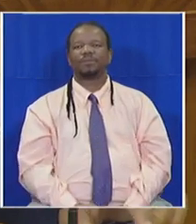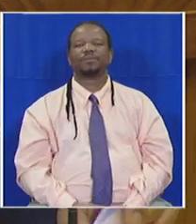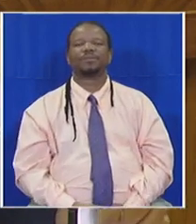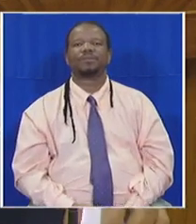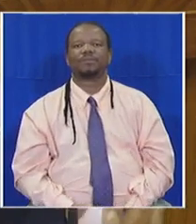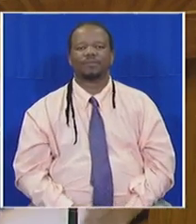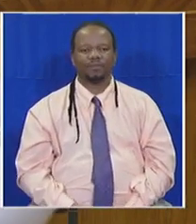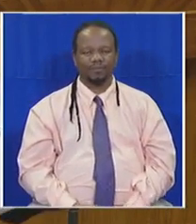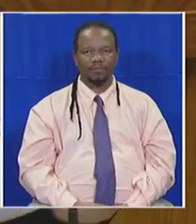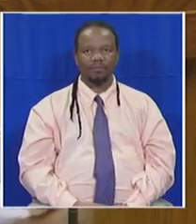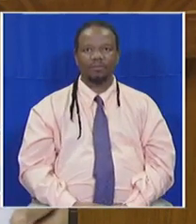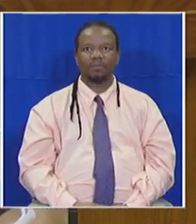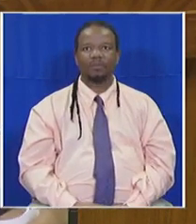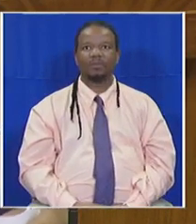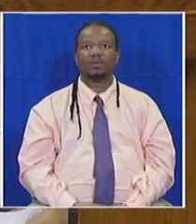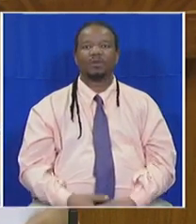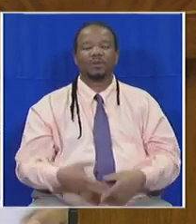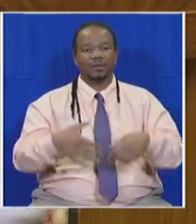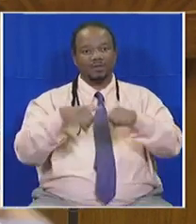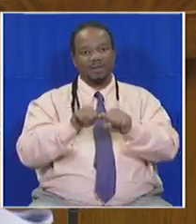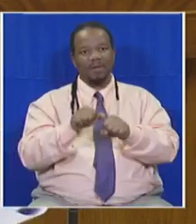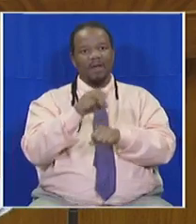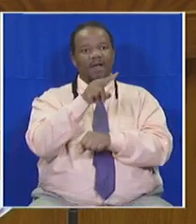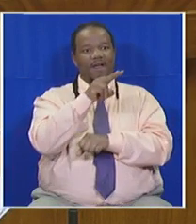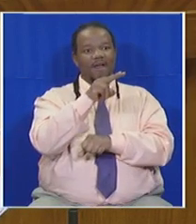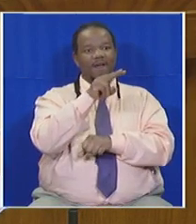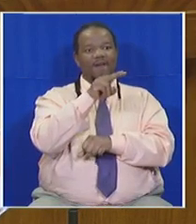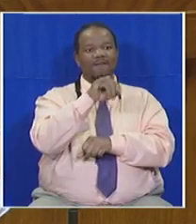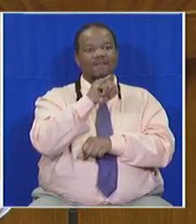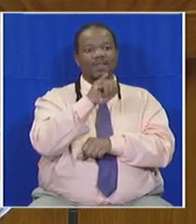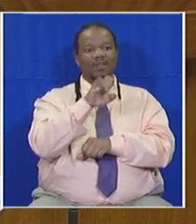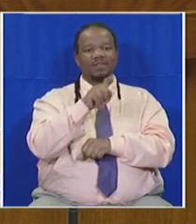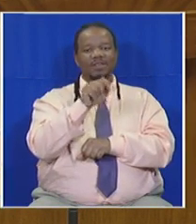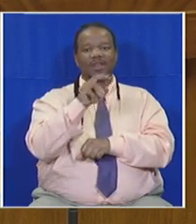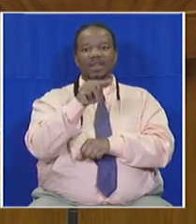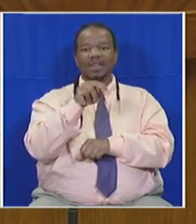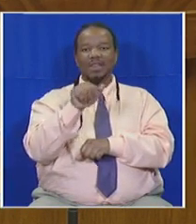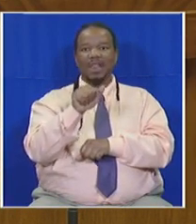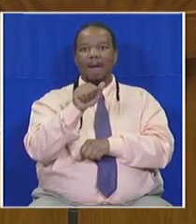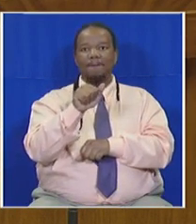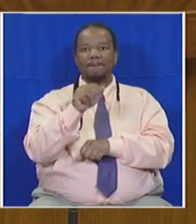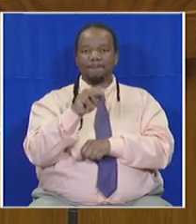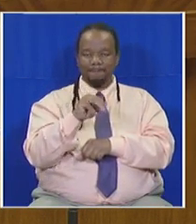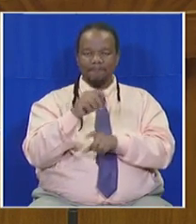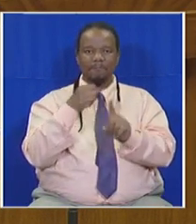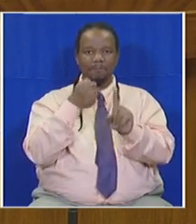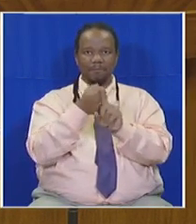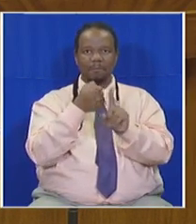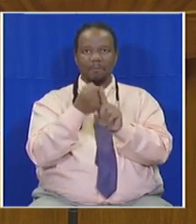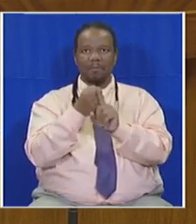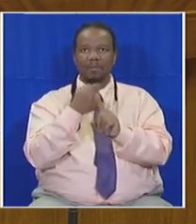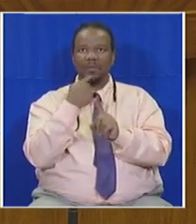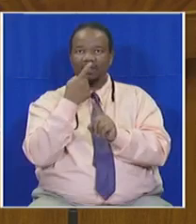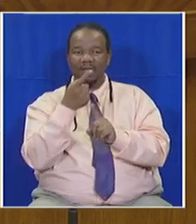quote the Vietnamese revolutionary Ho Chi Minh, who speaks of internal invaders and